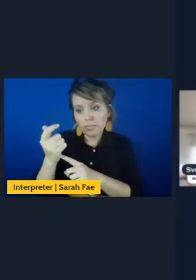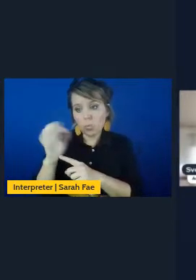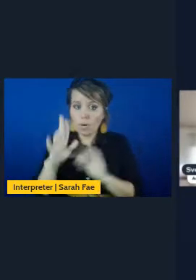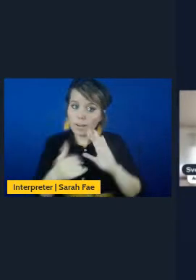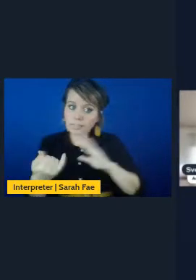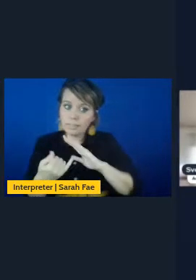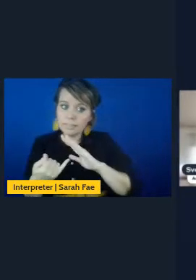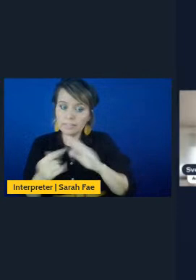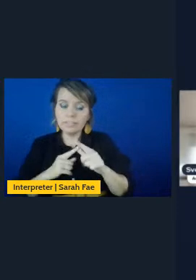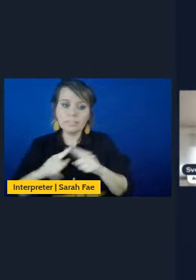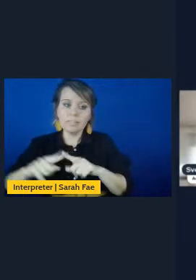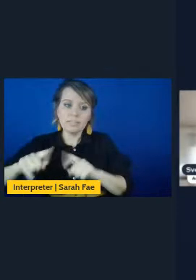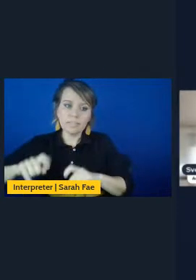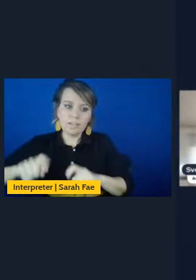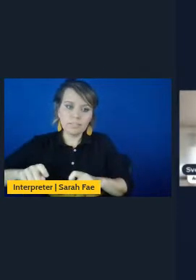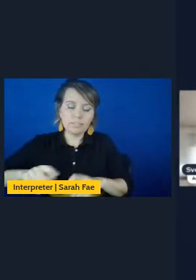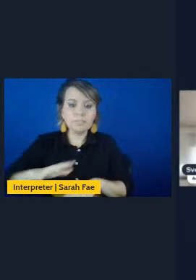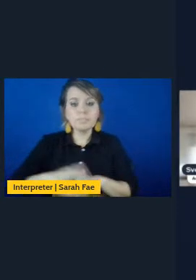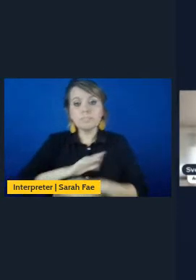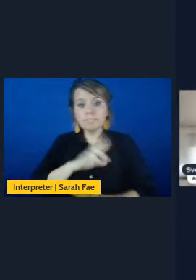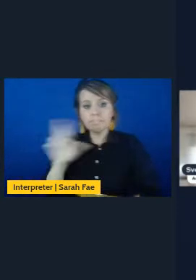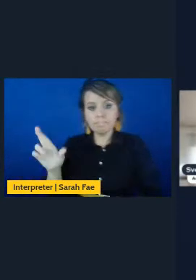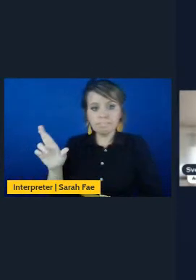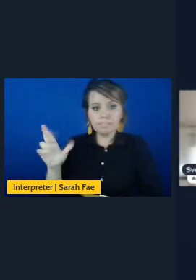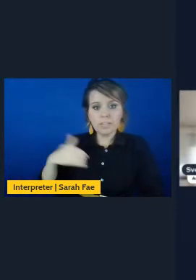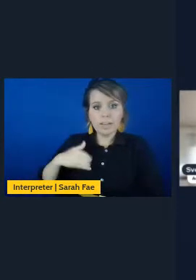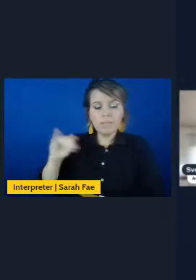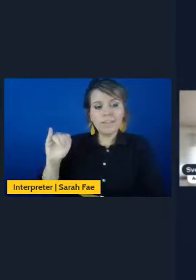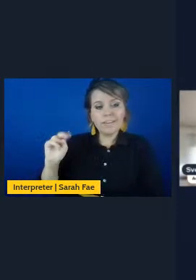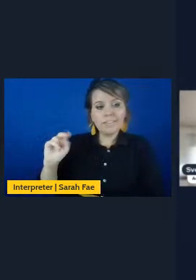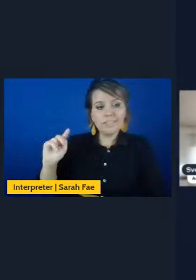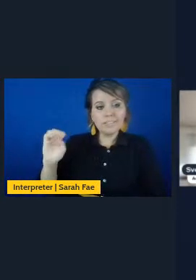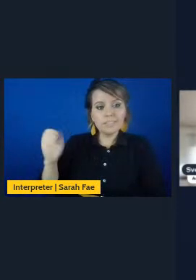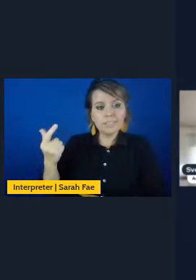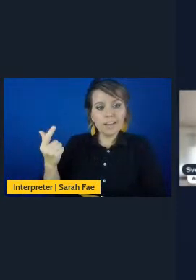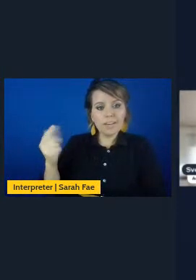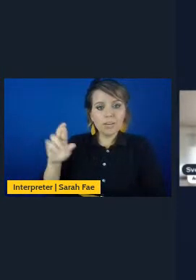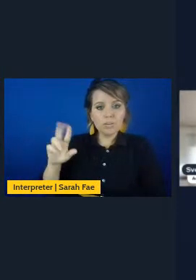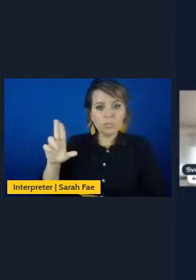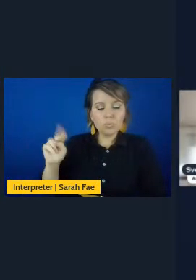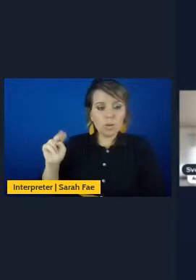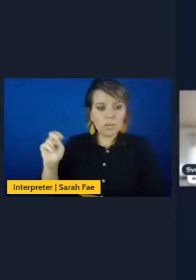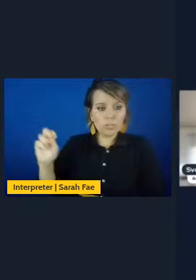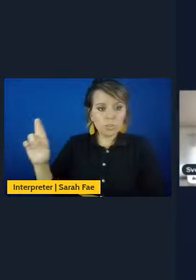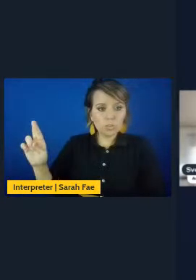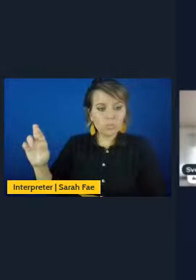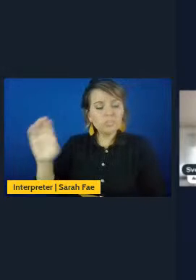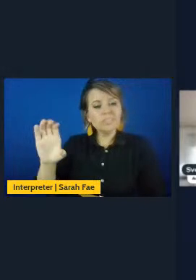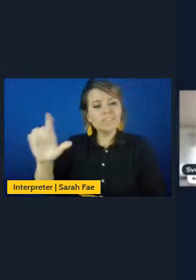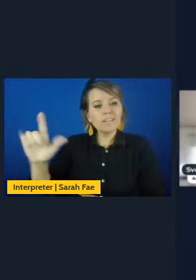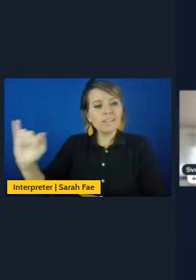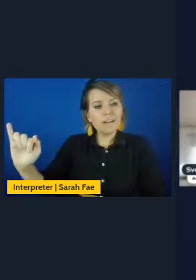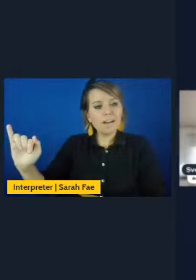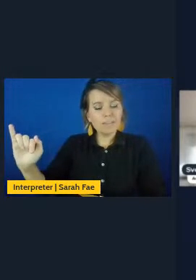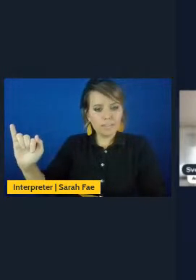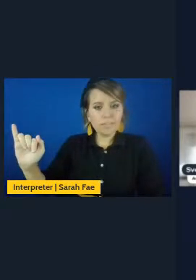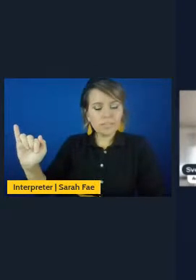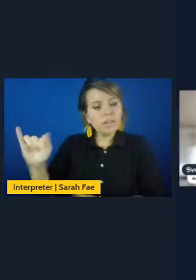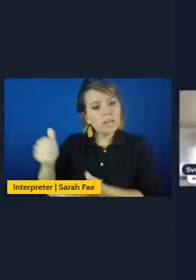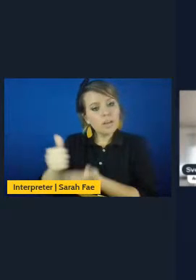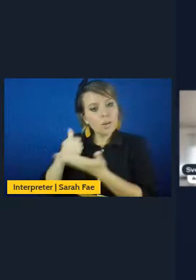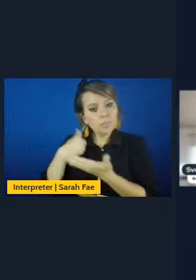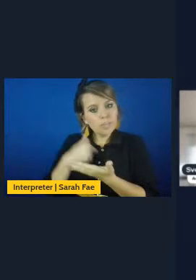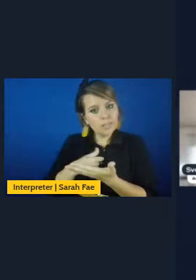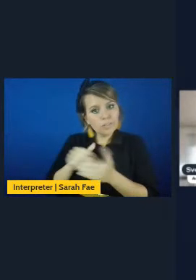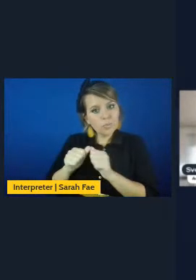side, we have the integ-runner, CLI, which is the CLI part that helps us to deploy and destroy the